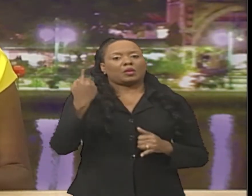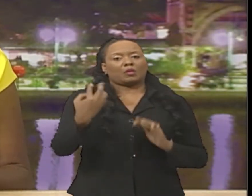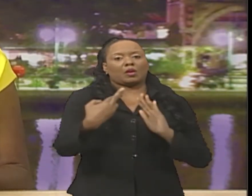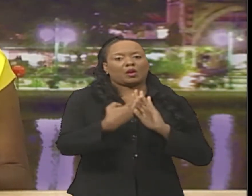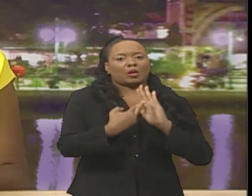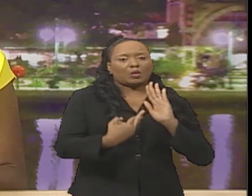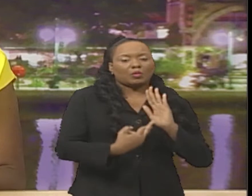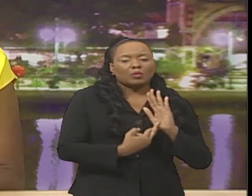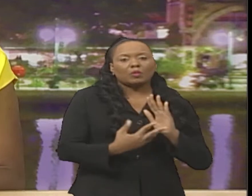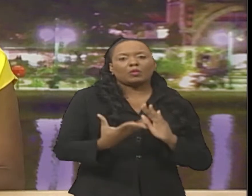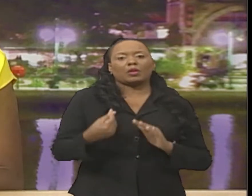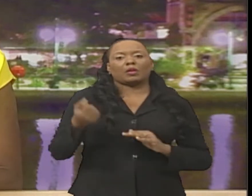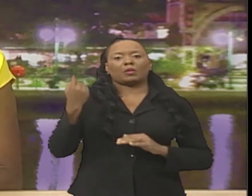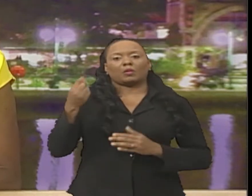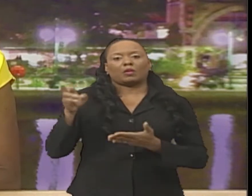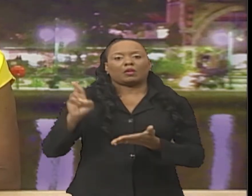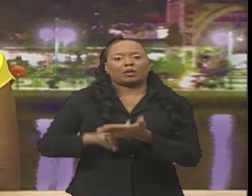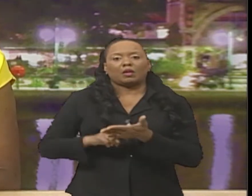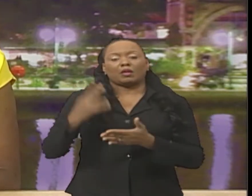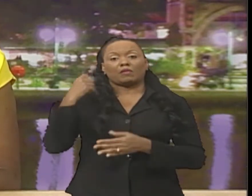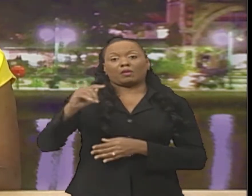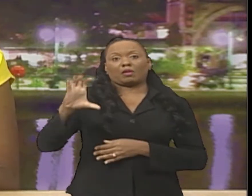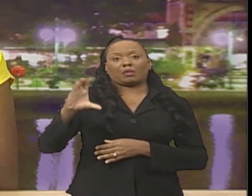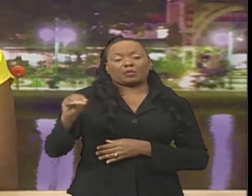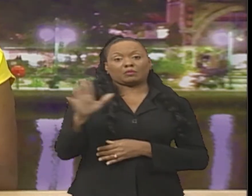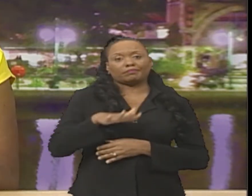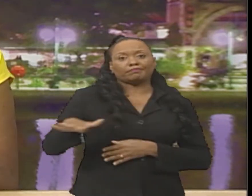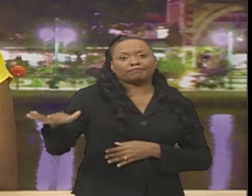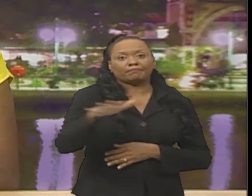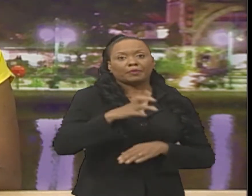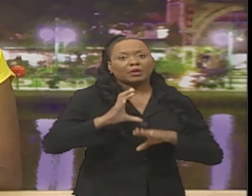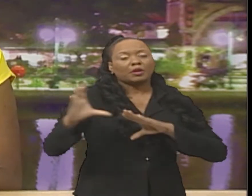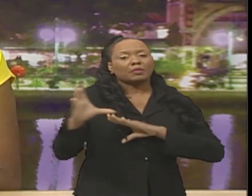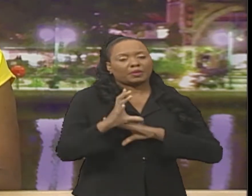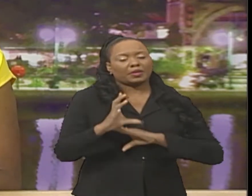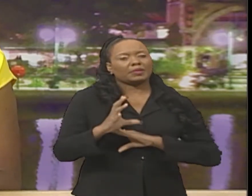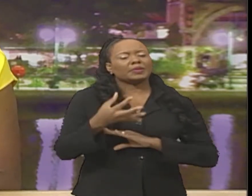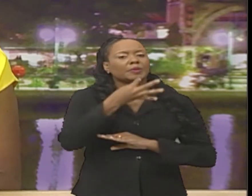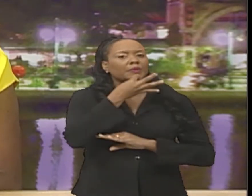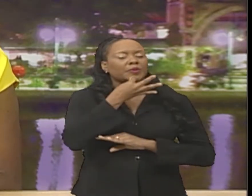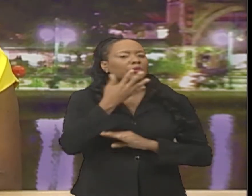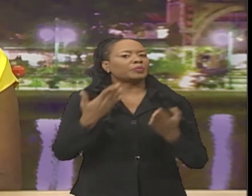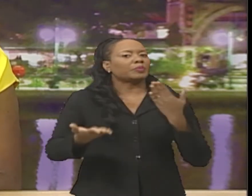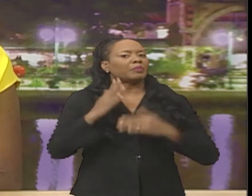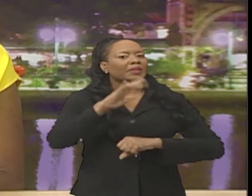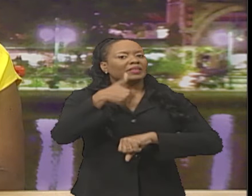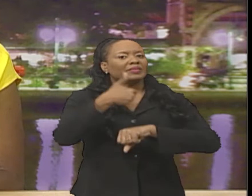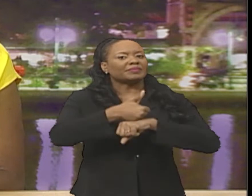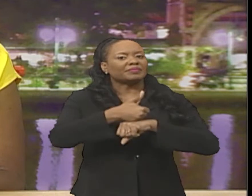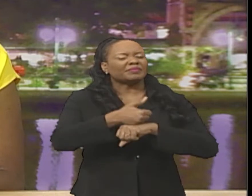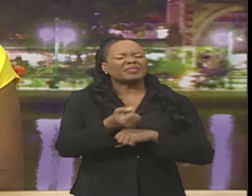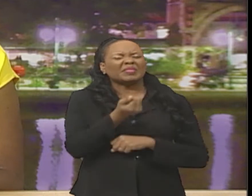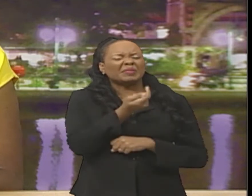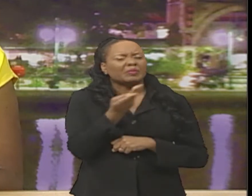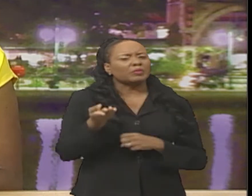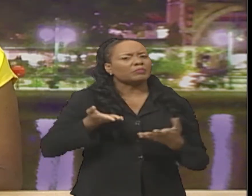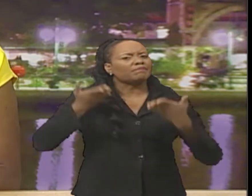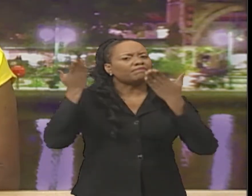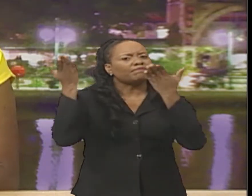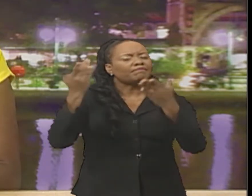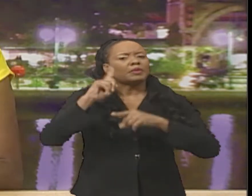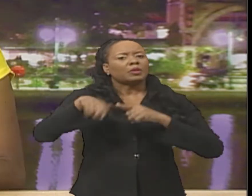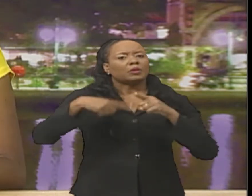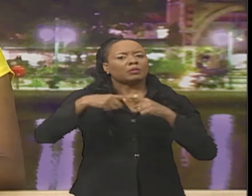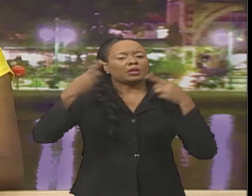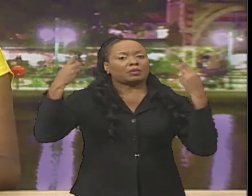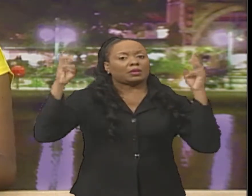single registration for companies across the region may soon be established. This was the foremost of a few recommendations made when that